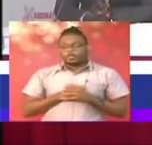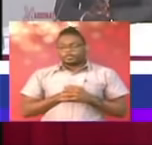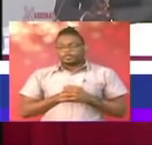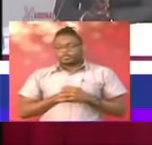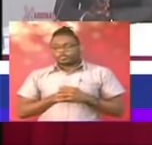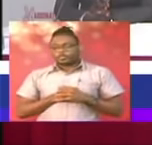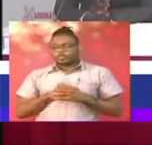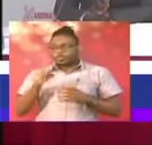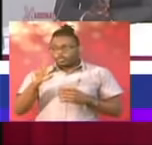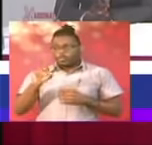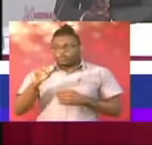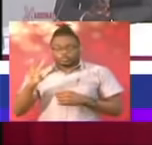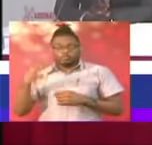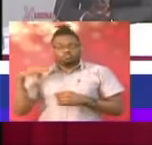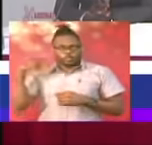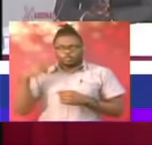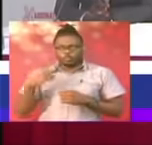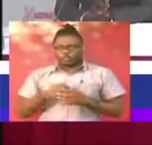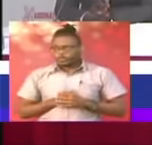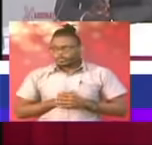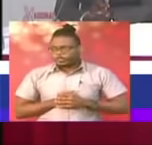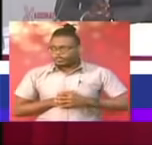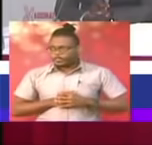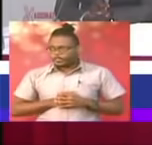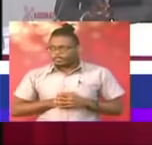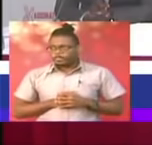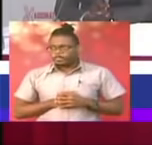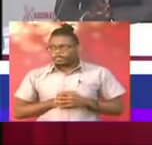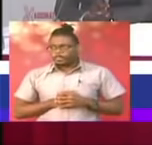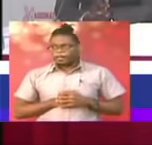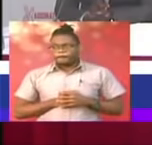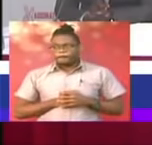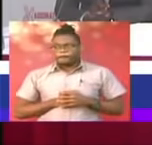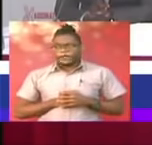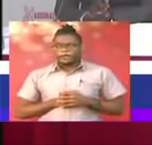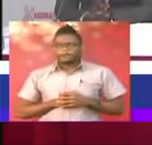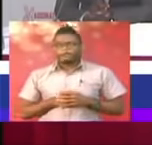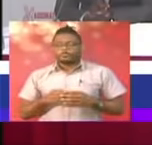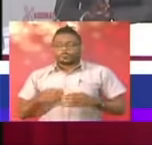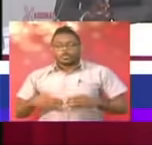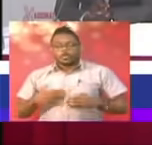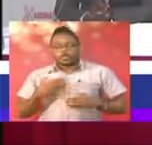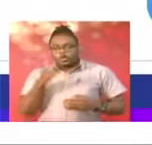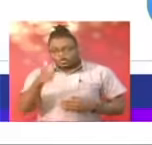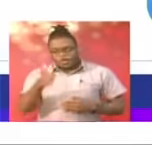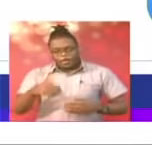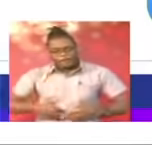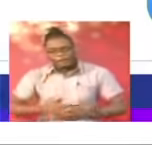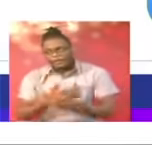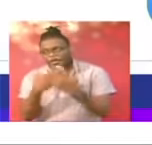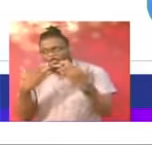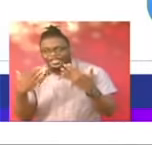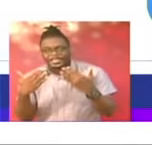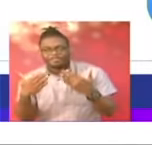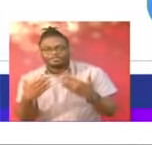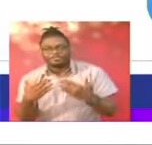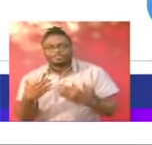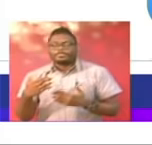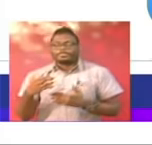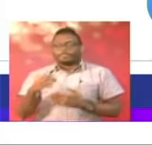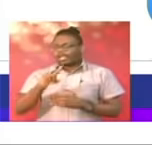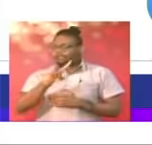Power 102, we are ready Good for morning, your question. Paco McIntosh, Power 102 Digital. Both of my questions are directed